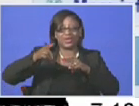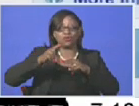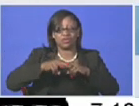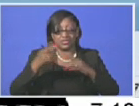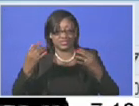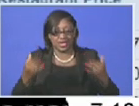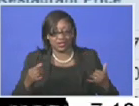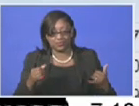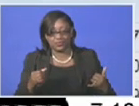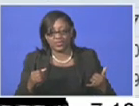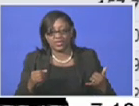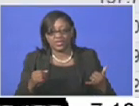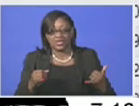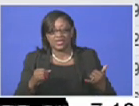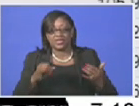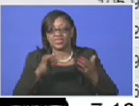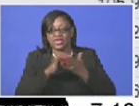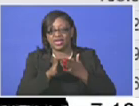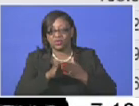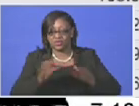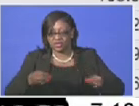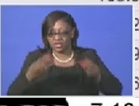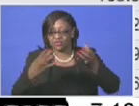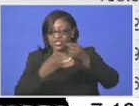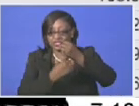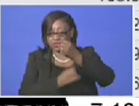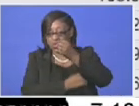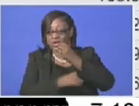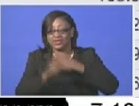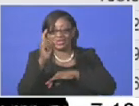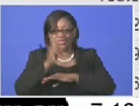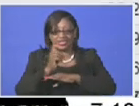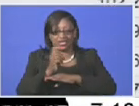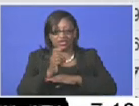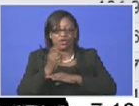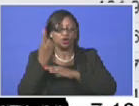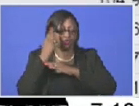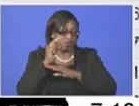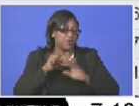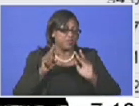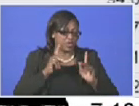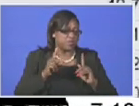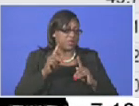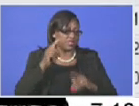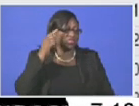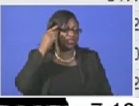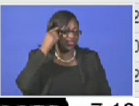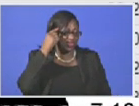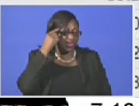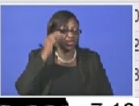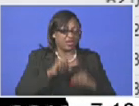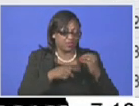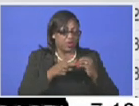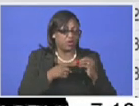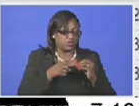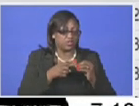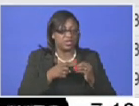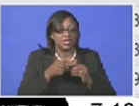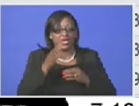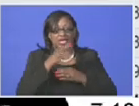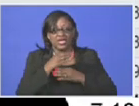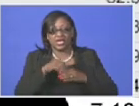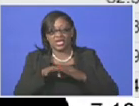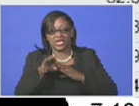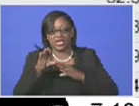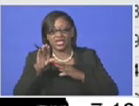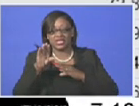living database may very well provide the support needed for officials to perhaps reconsider. According to Numbeo, the cost of